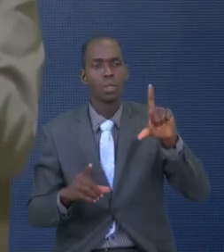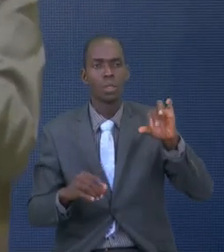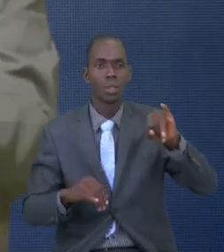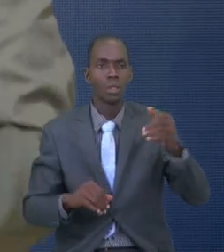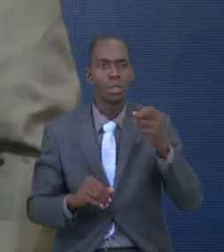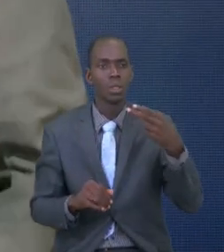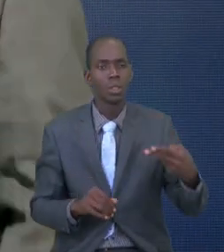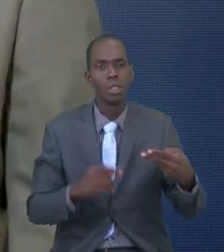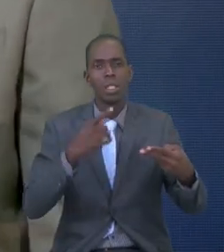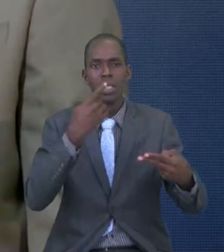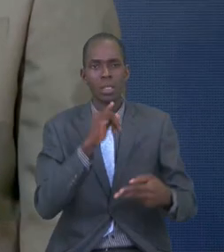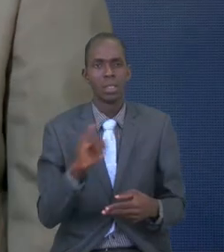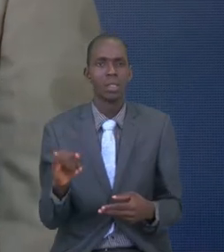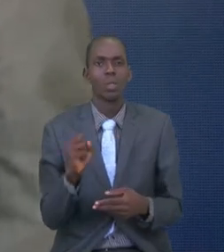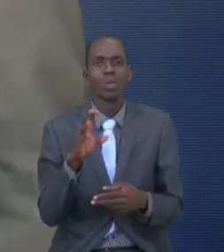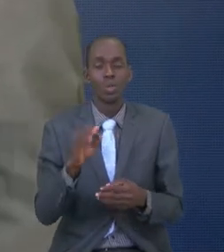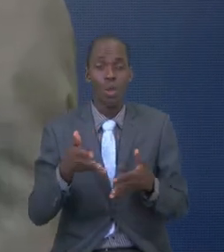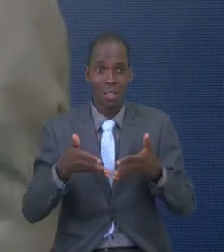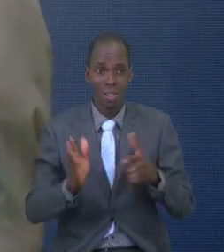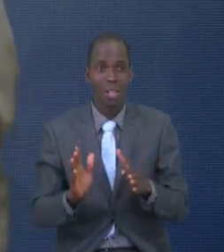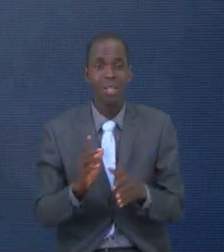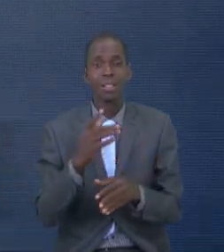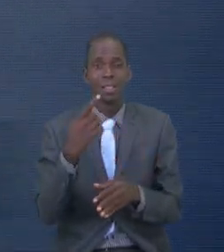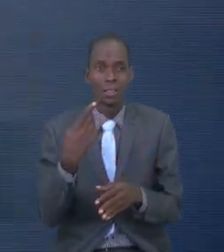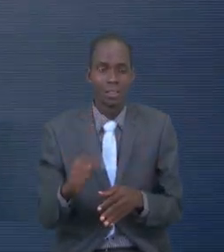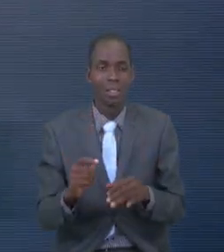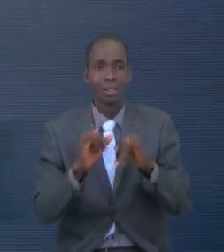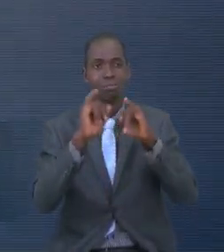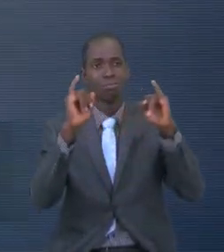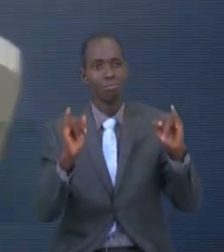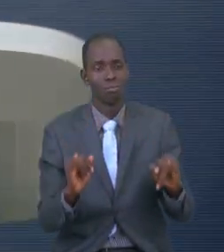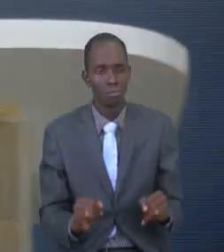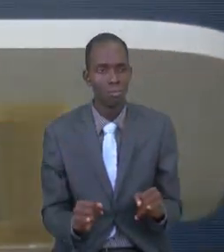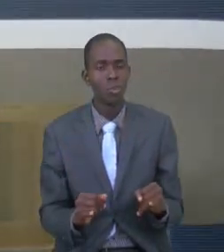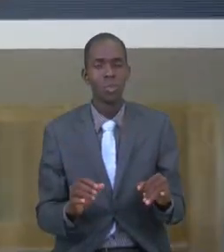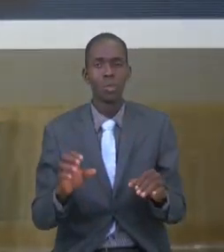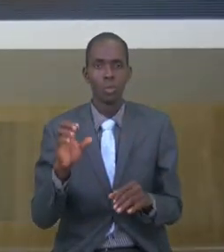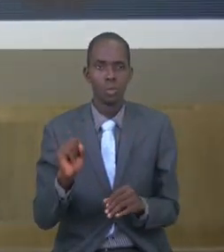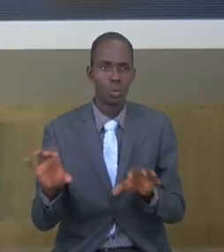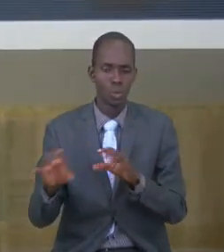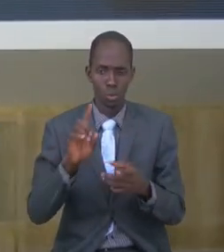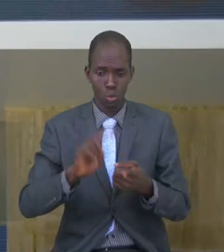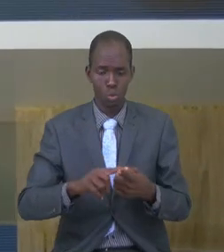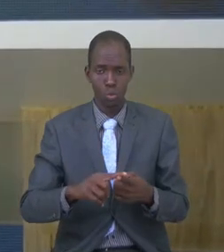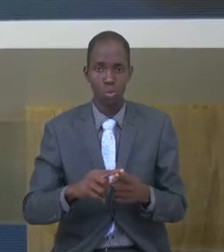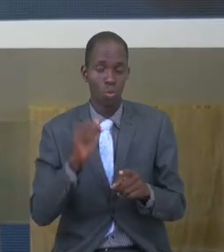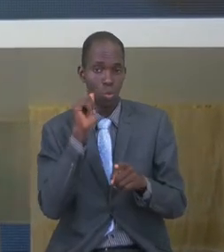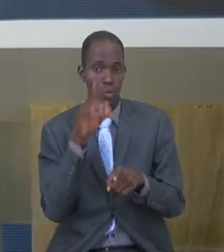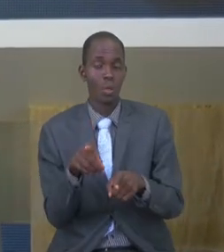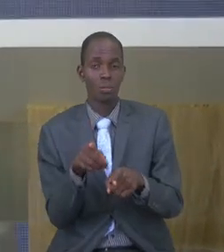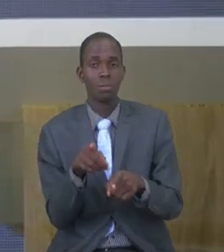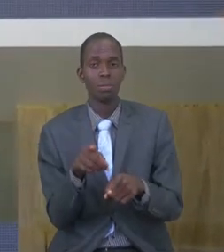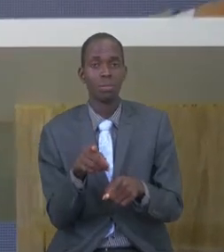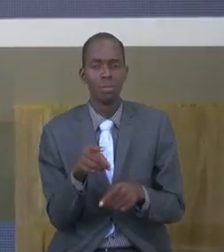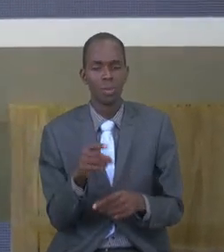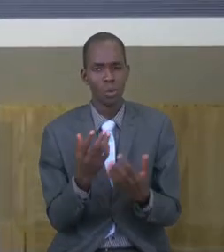Elijah, saying, so let the gods do to me. Hold on.